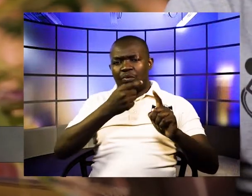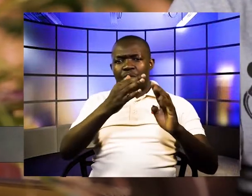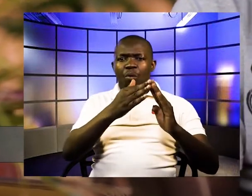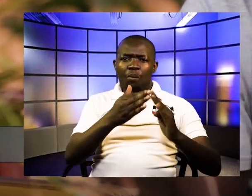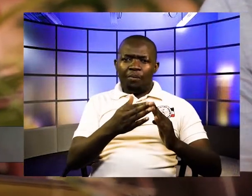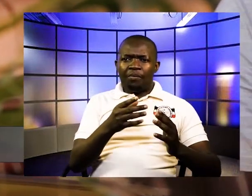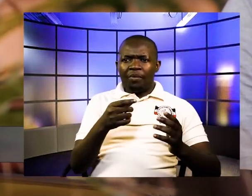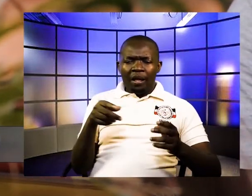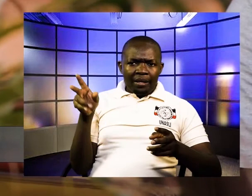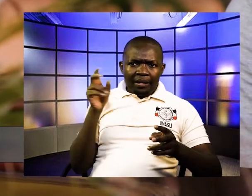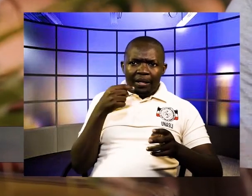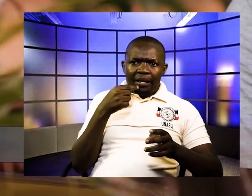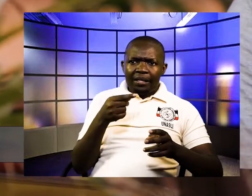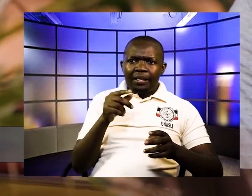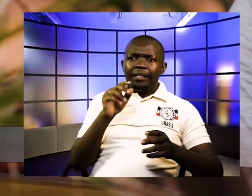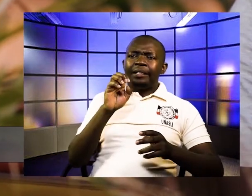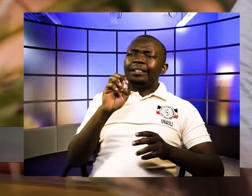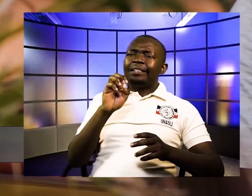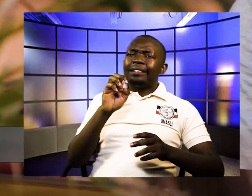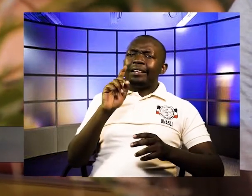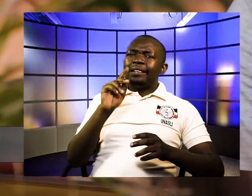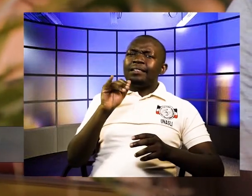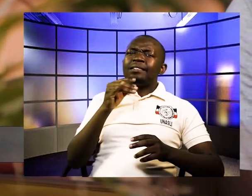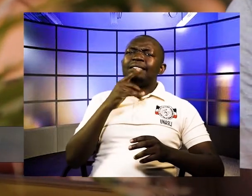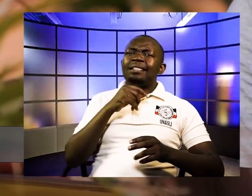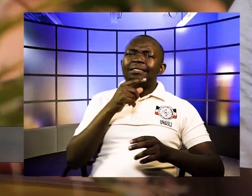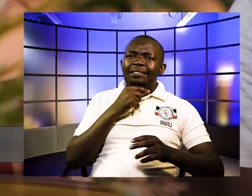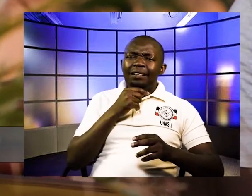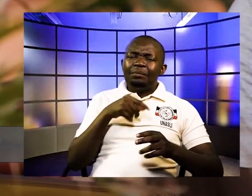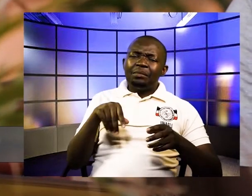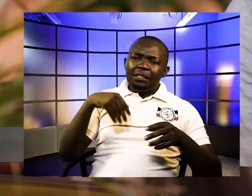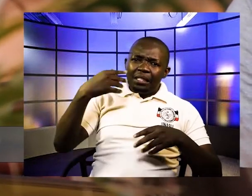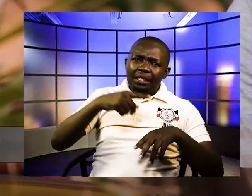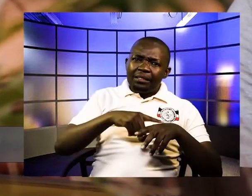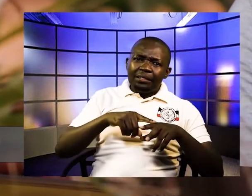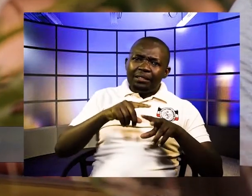okuwulira agamba ekisajja kye nnaddamuwulira ng'adduka.